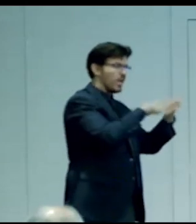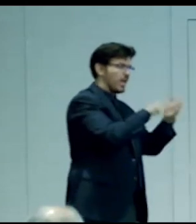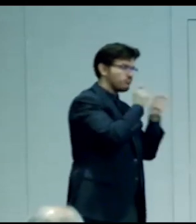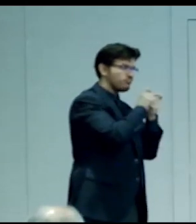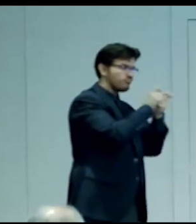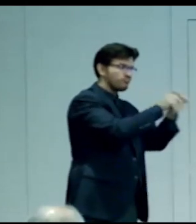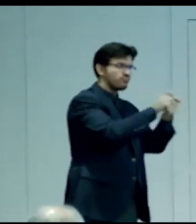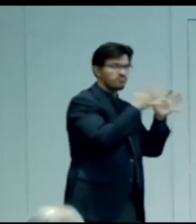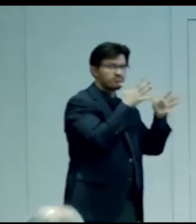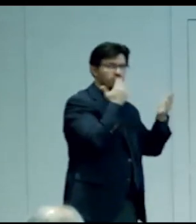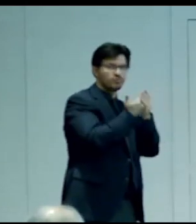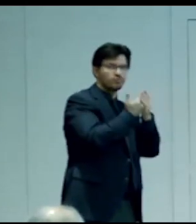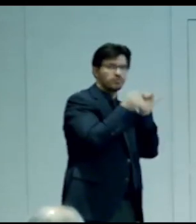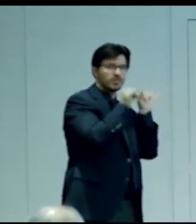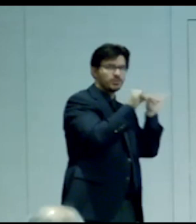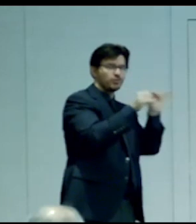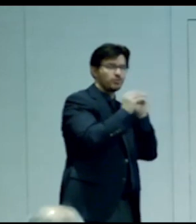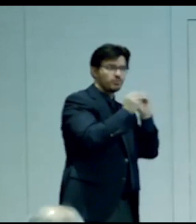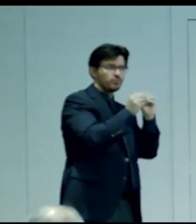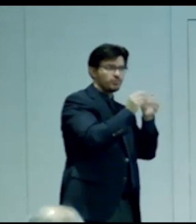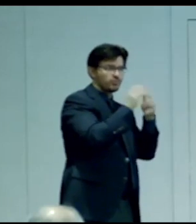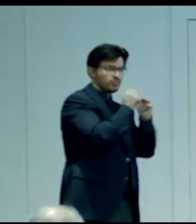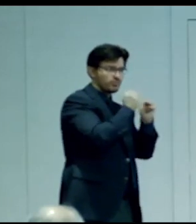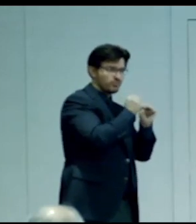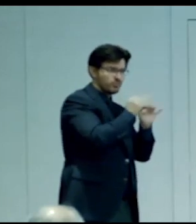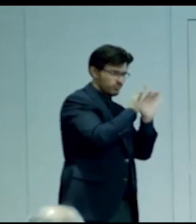decent measures. And suggested